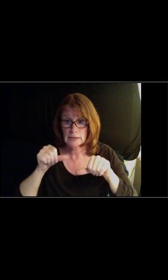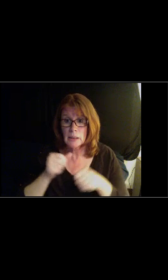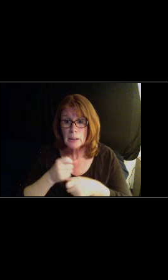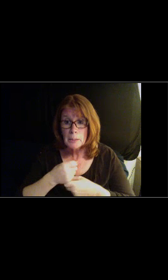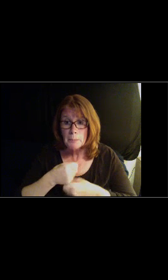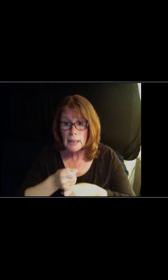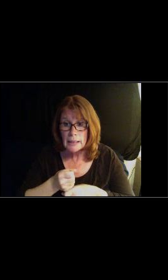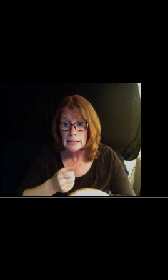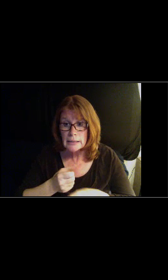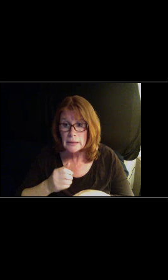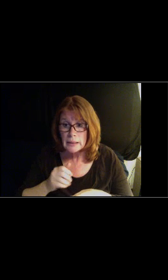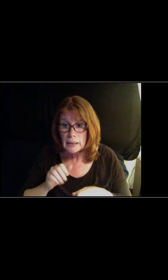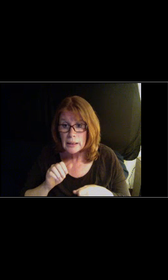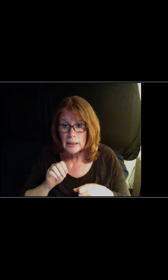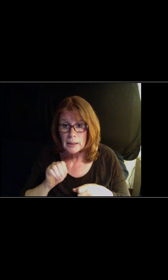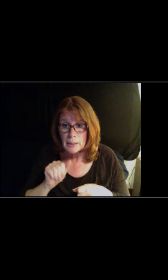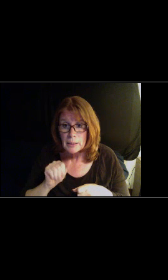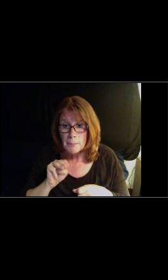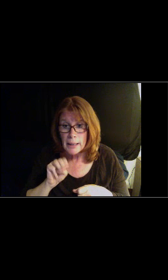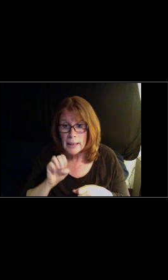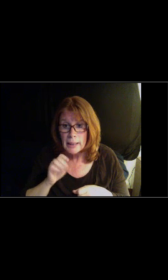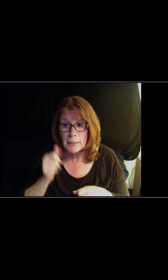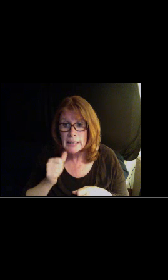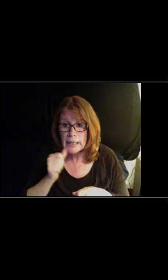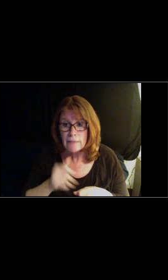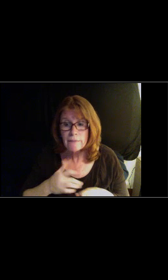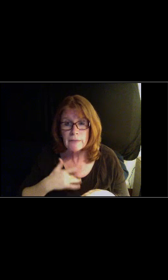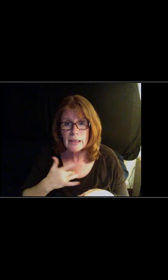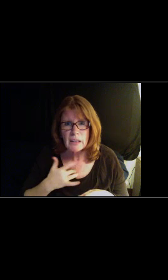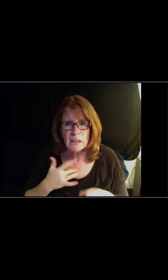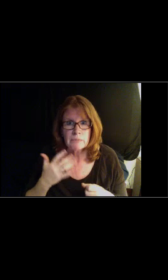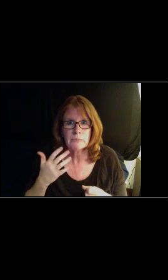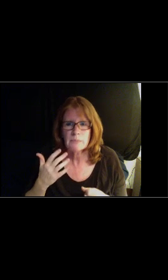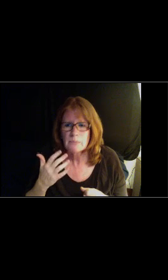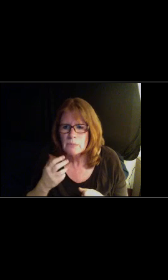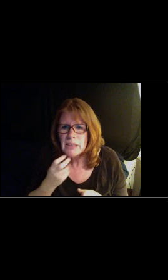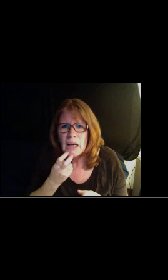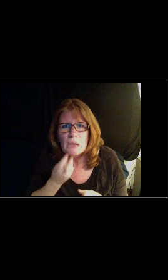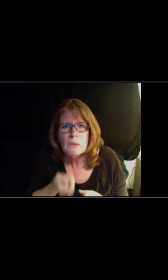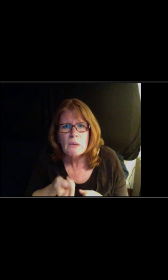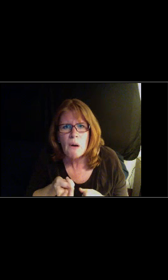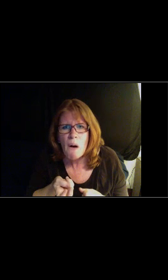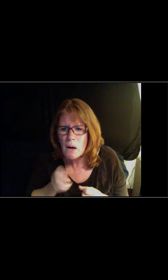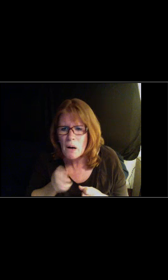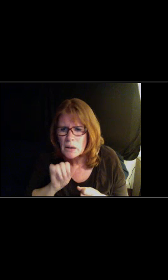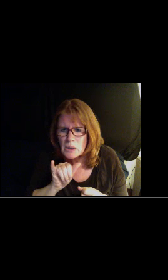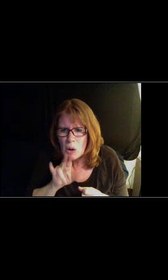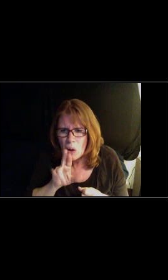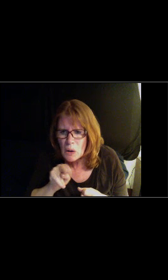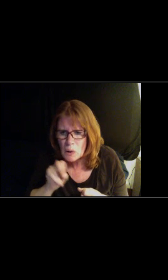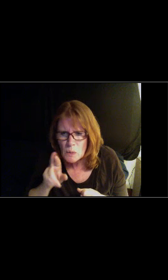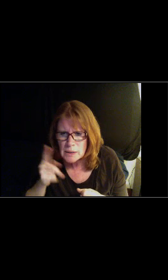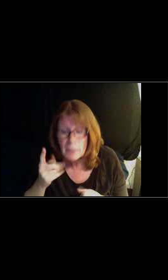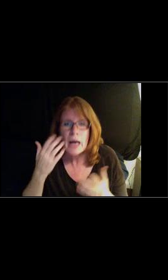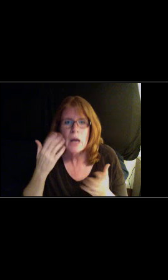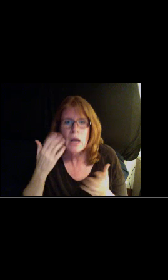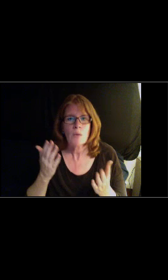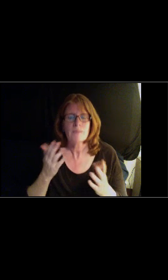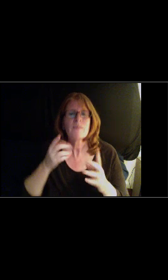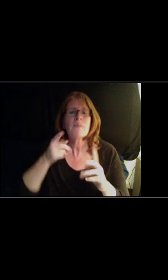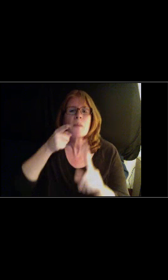and a cloud. And then next for science, science makes Maybe feel,